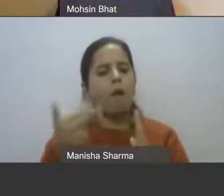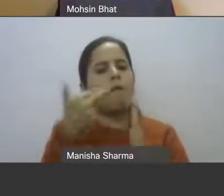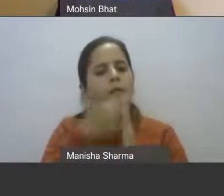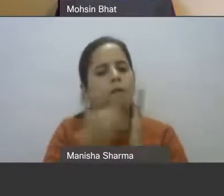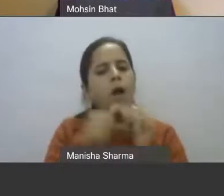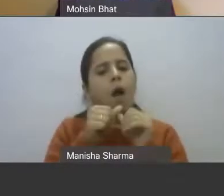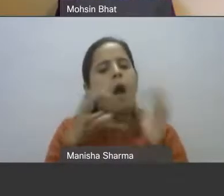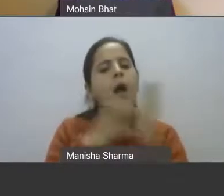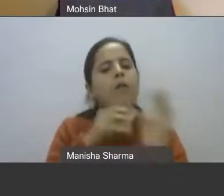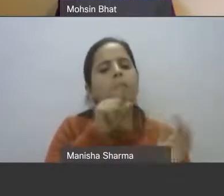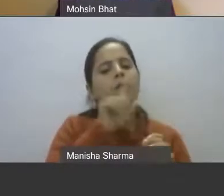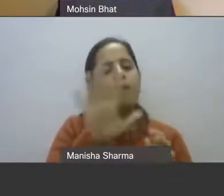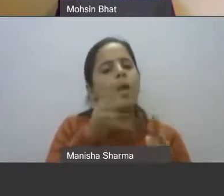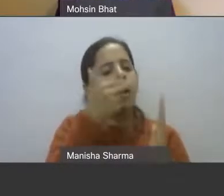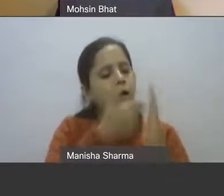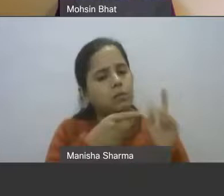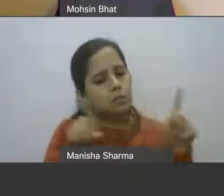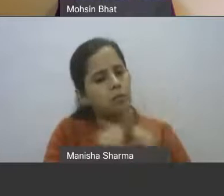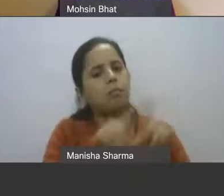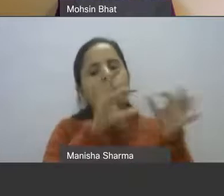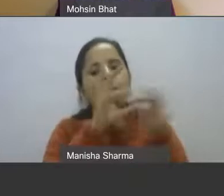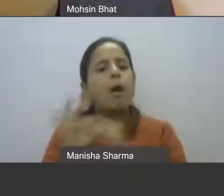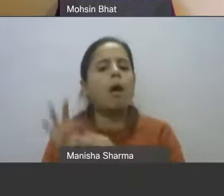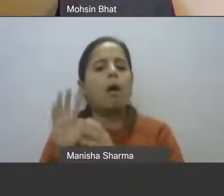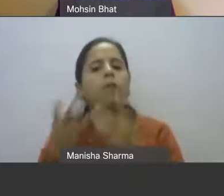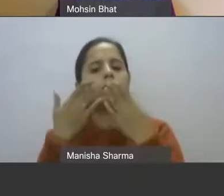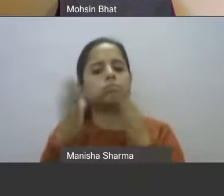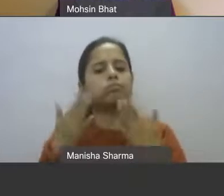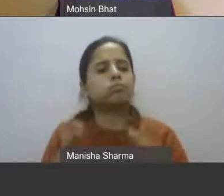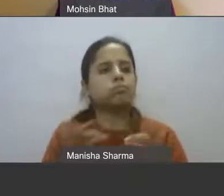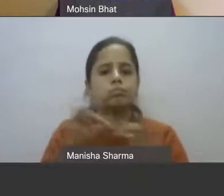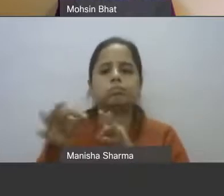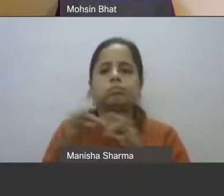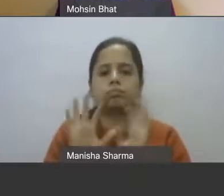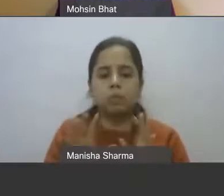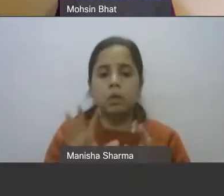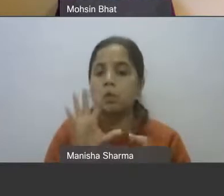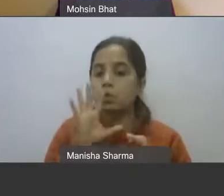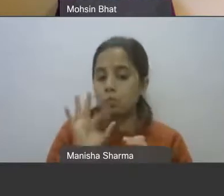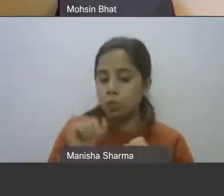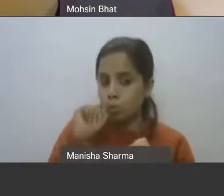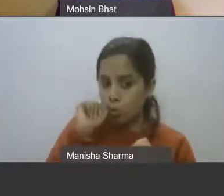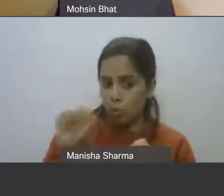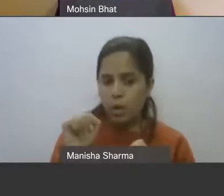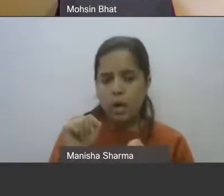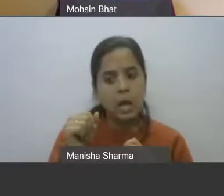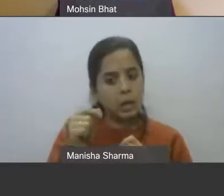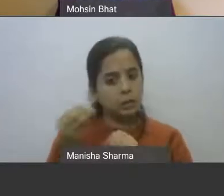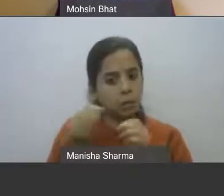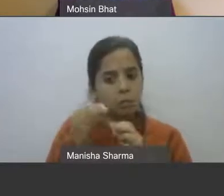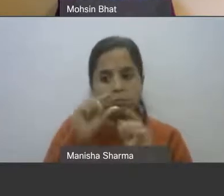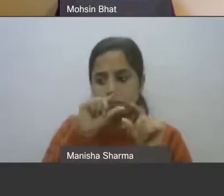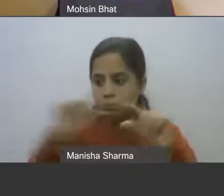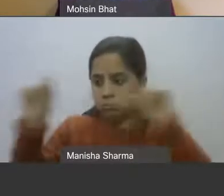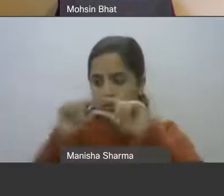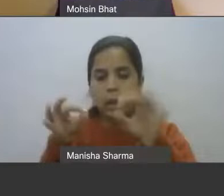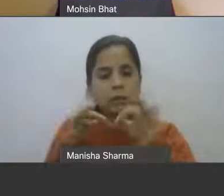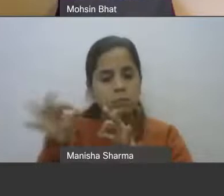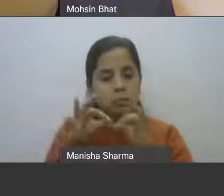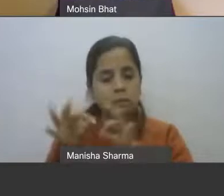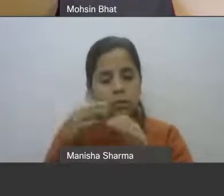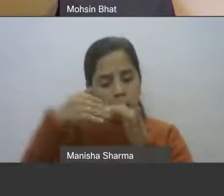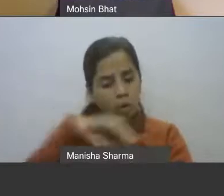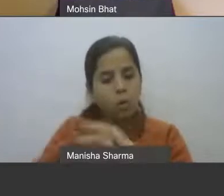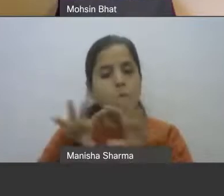Article 15. And some of these distinctions aren't really excused, explicitly justified within the Constitution